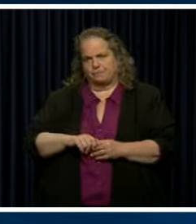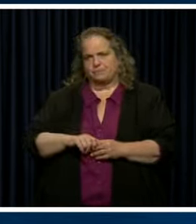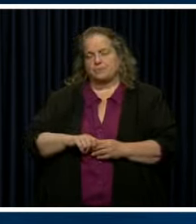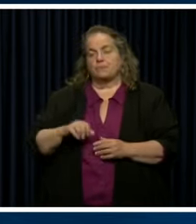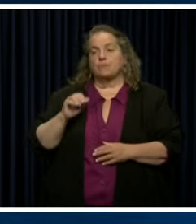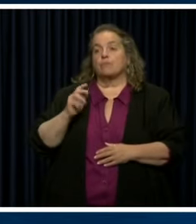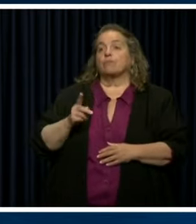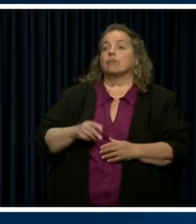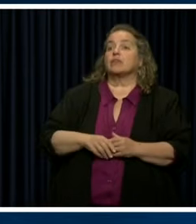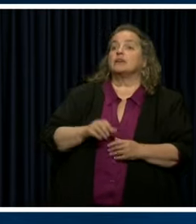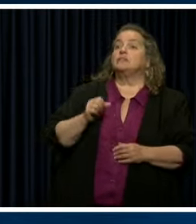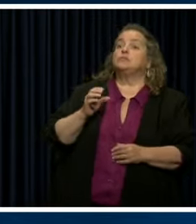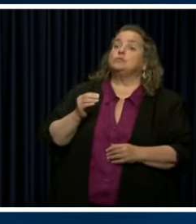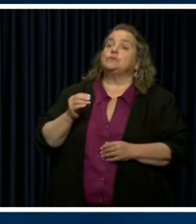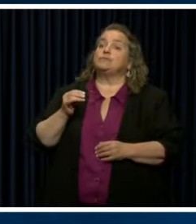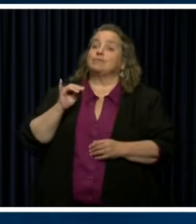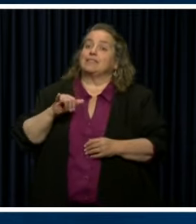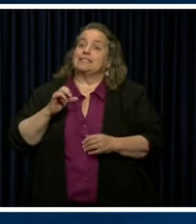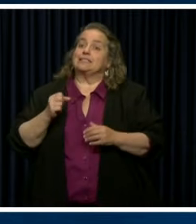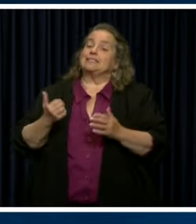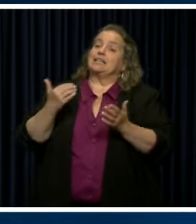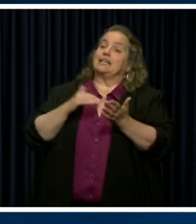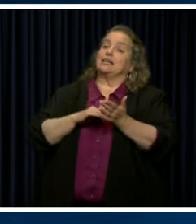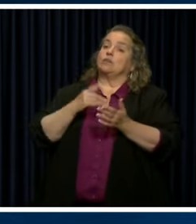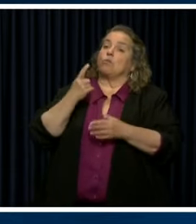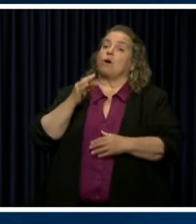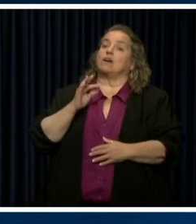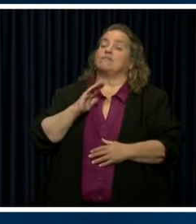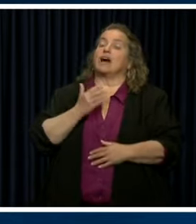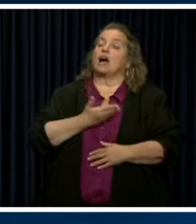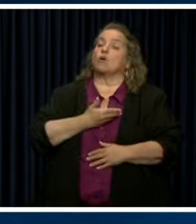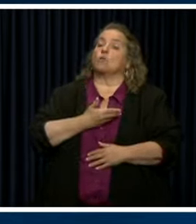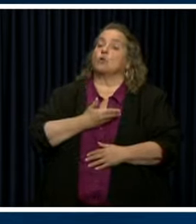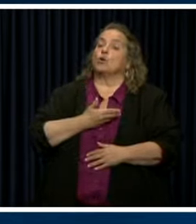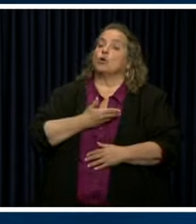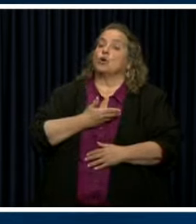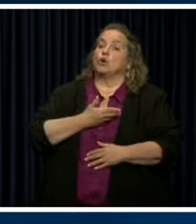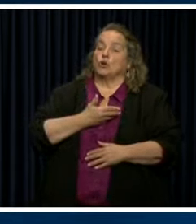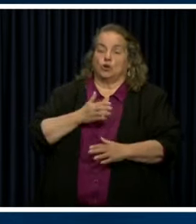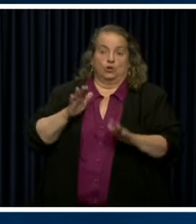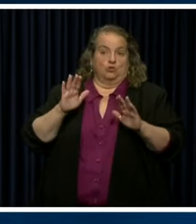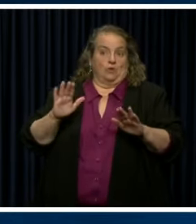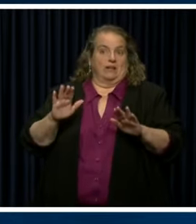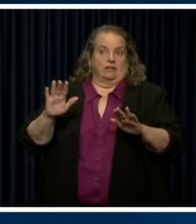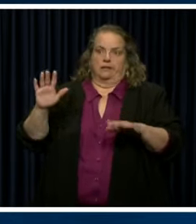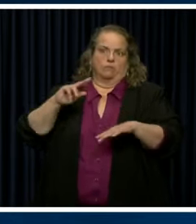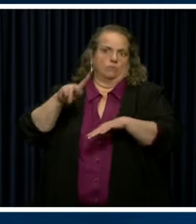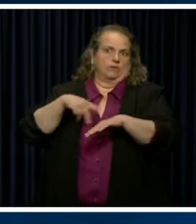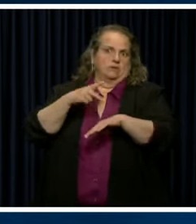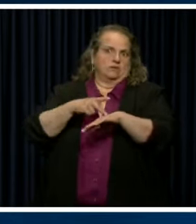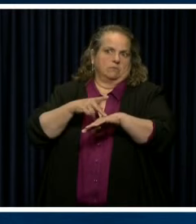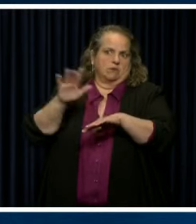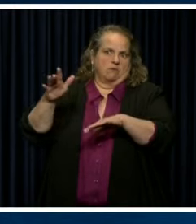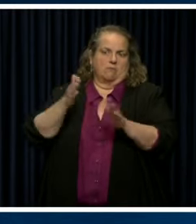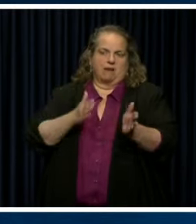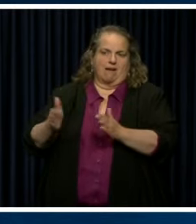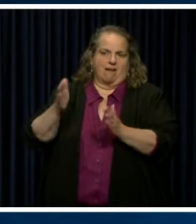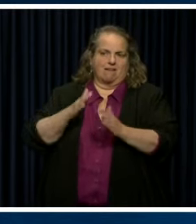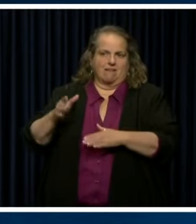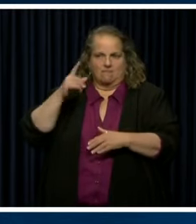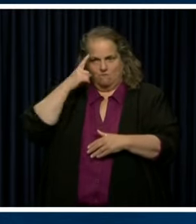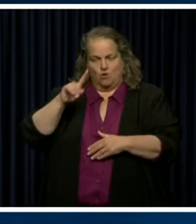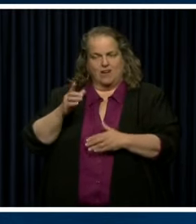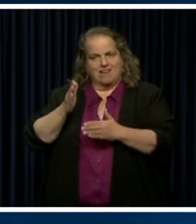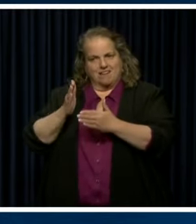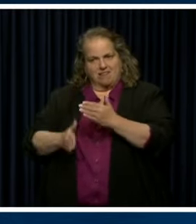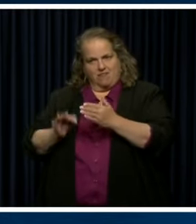All right, so this is again one of our great principles, planning for our end